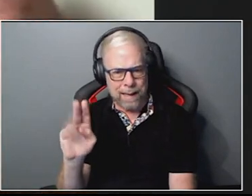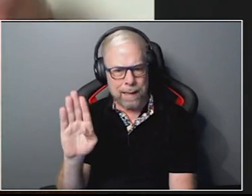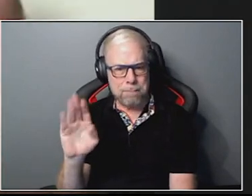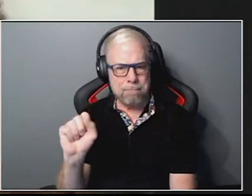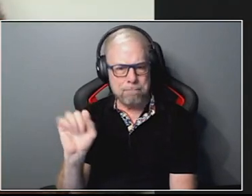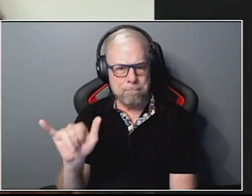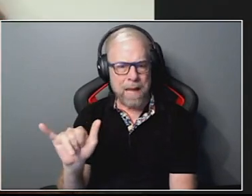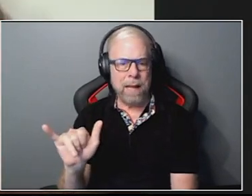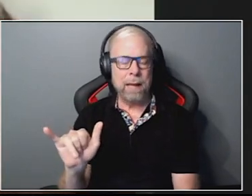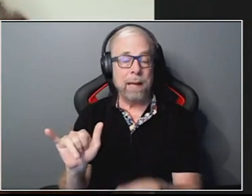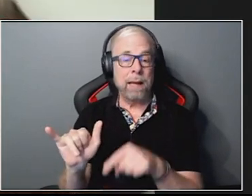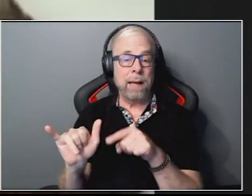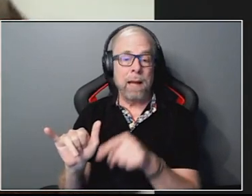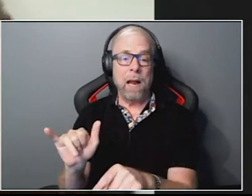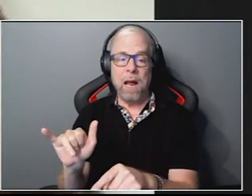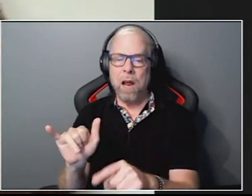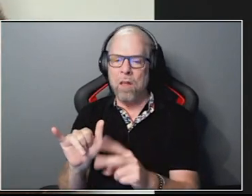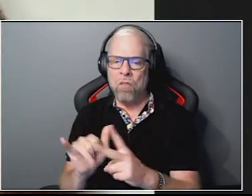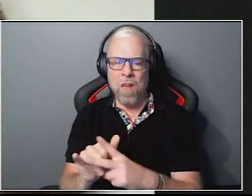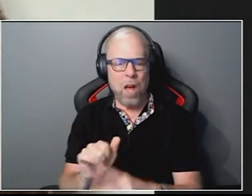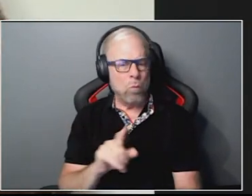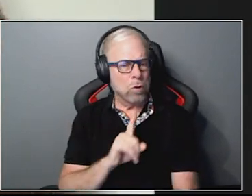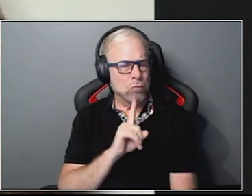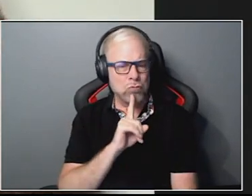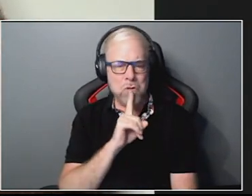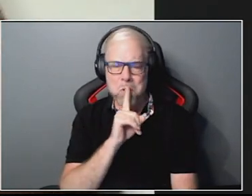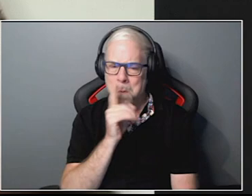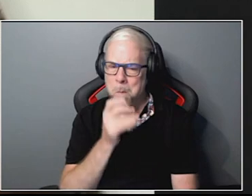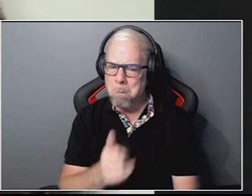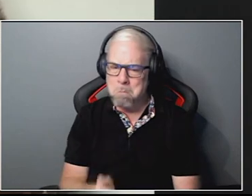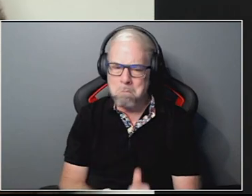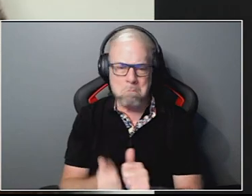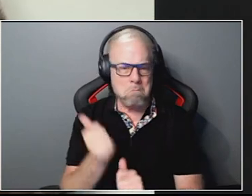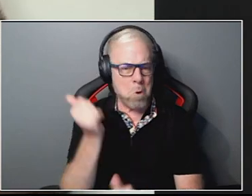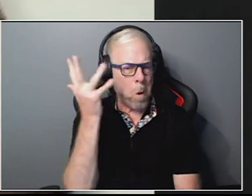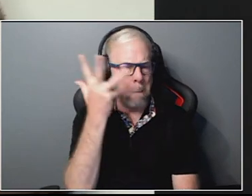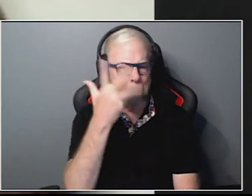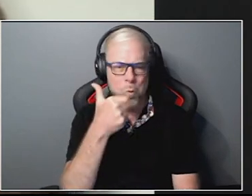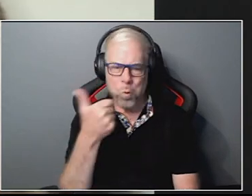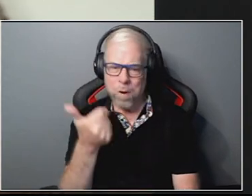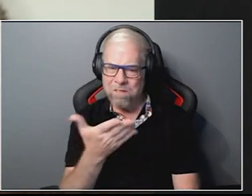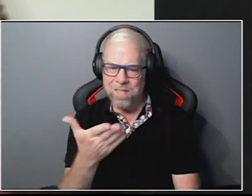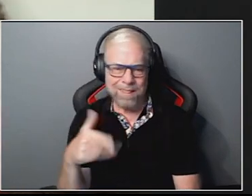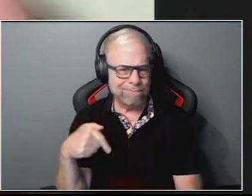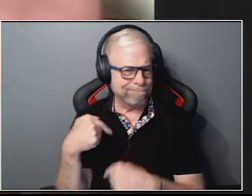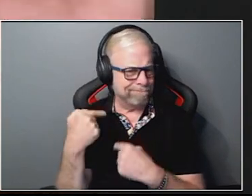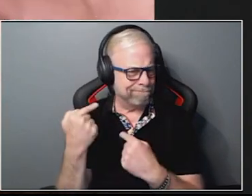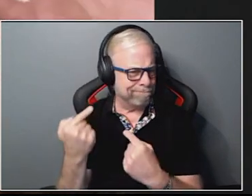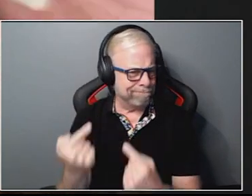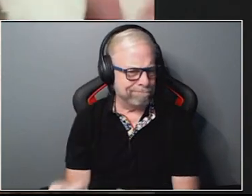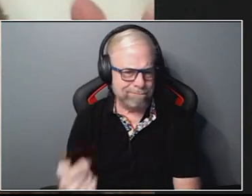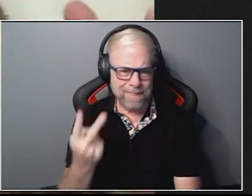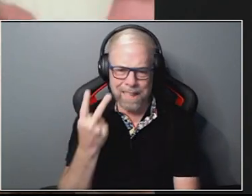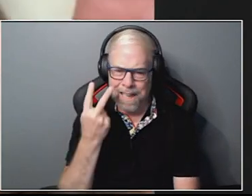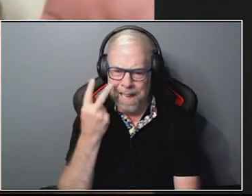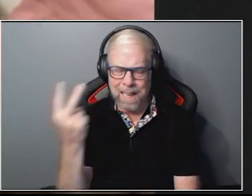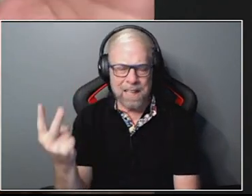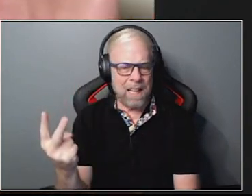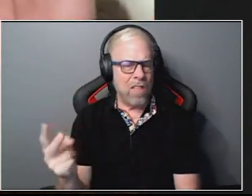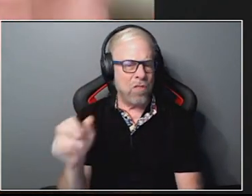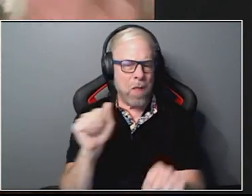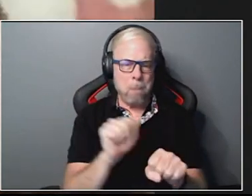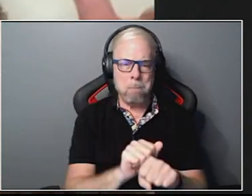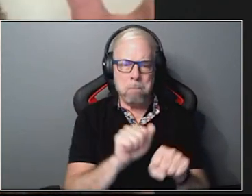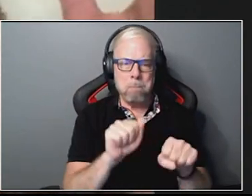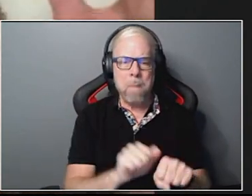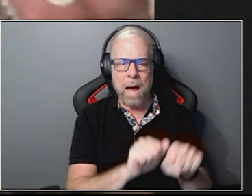it was the most beautiful sight I had ever seen. Oh, the snow-capped mountains and